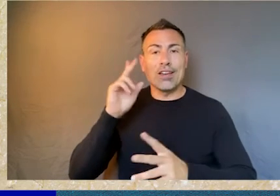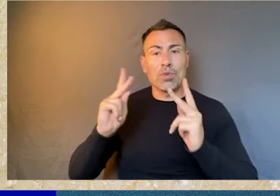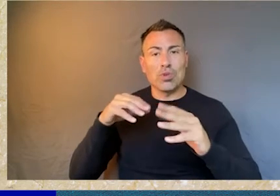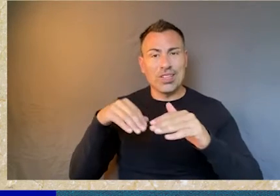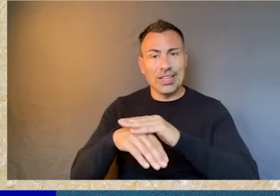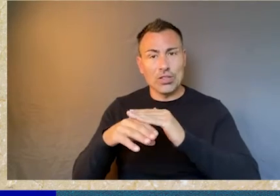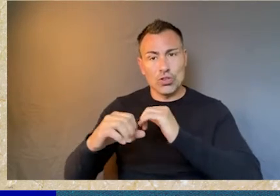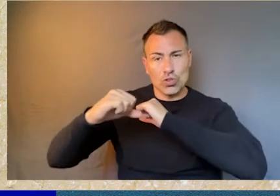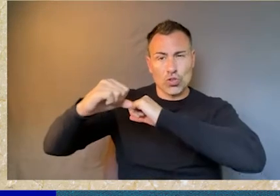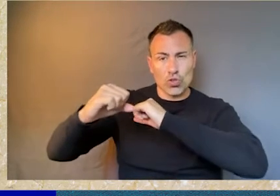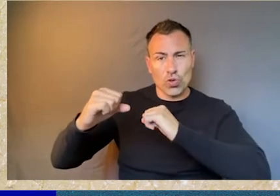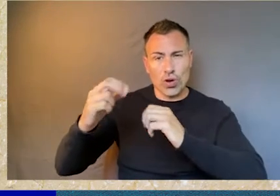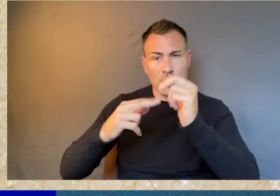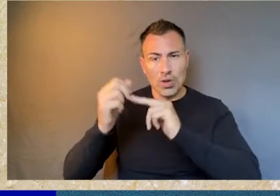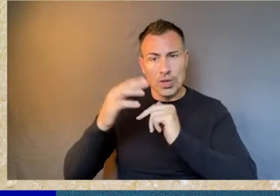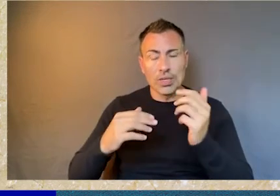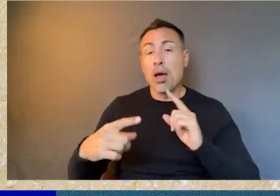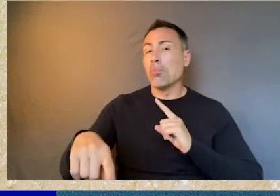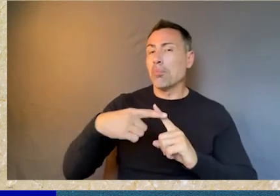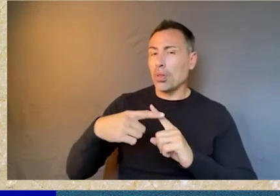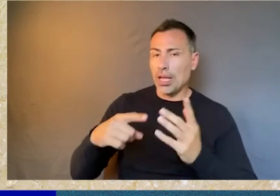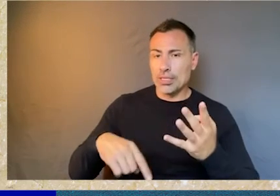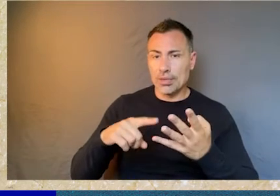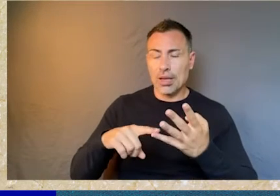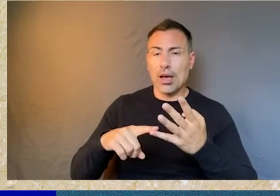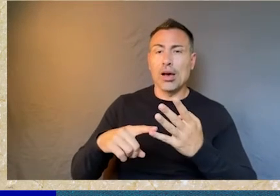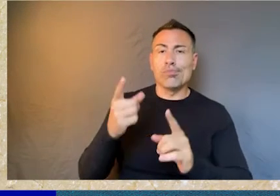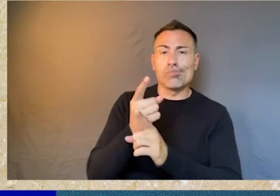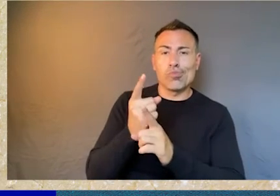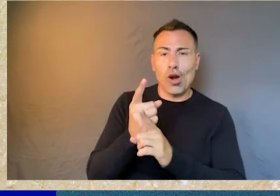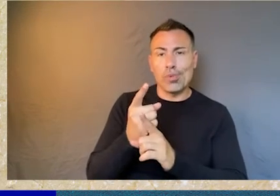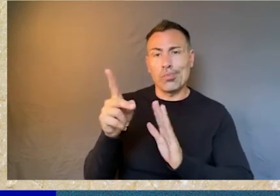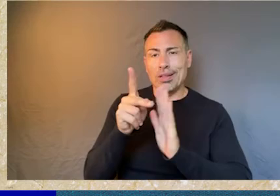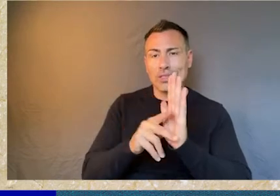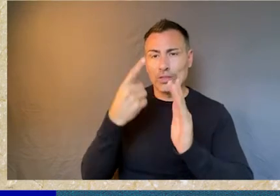again, proper policies that allow trained hearing dogs into the facility.